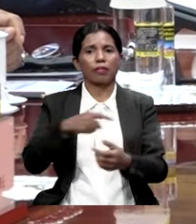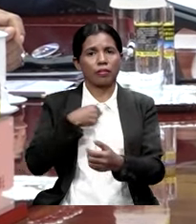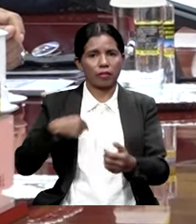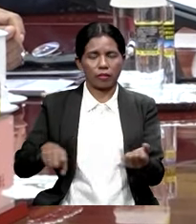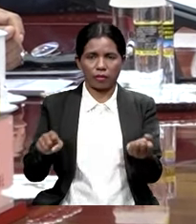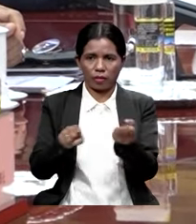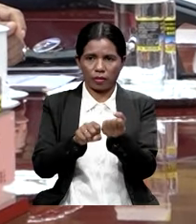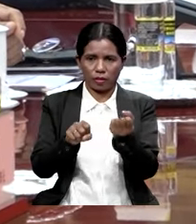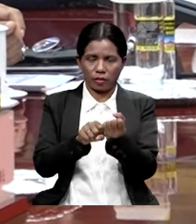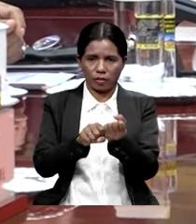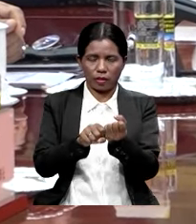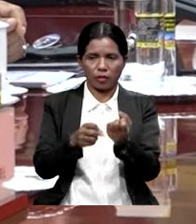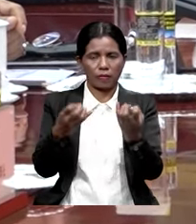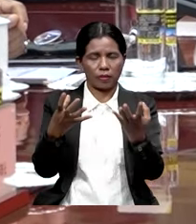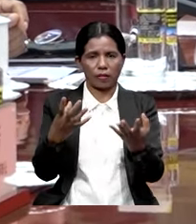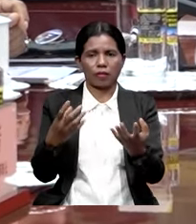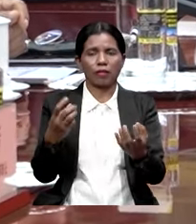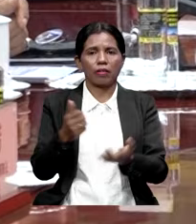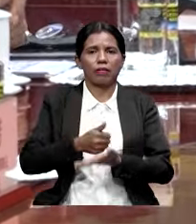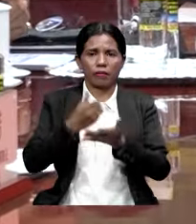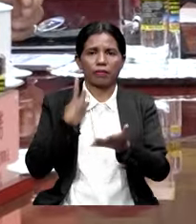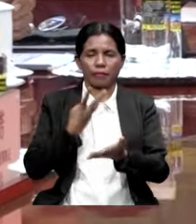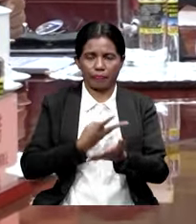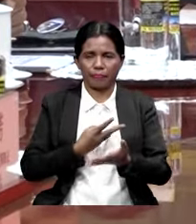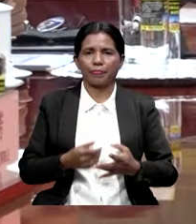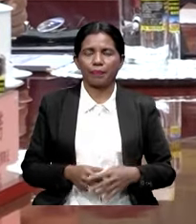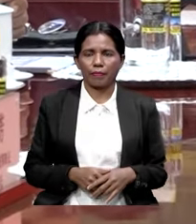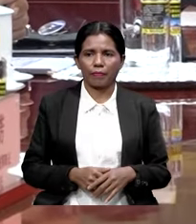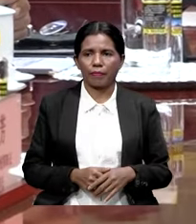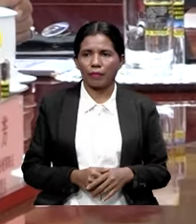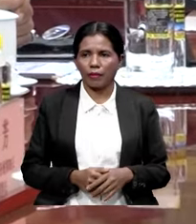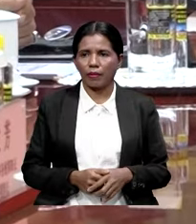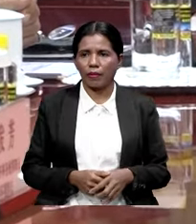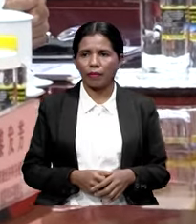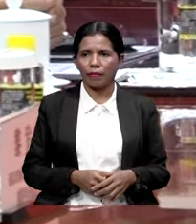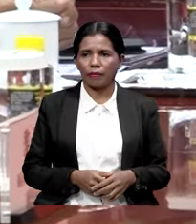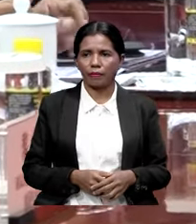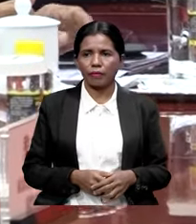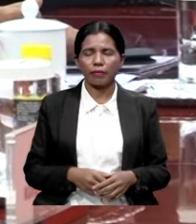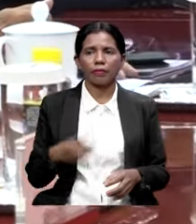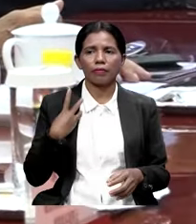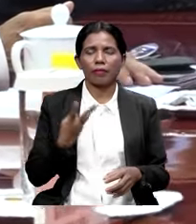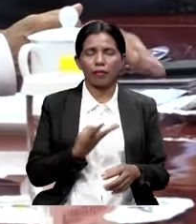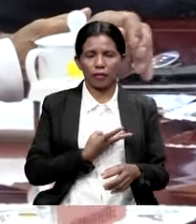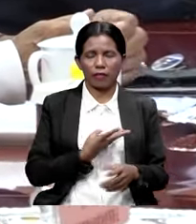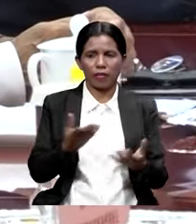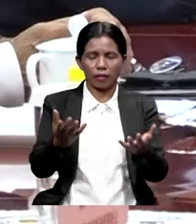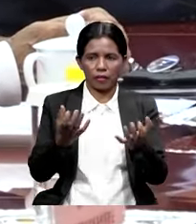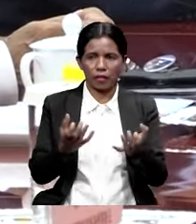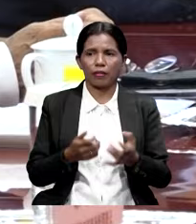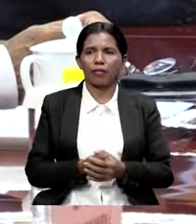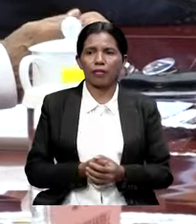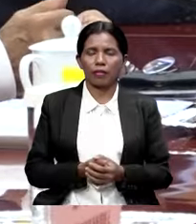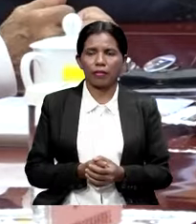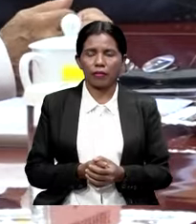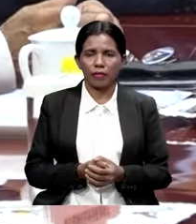by our fragile situation. We look forward to